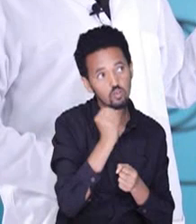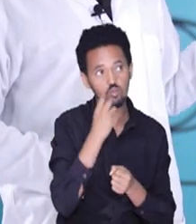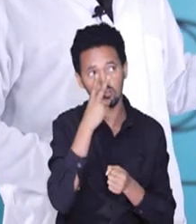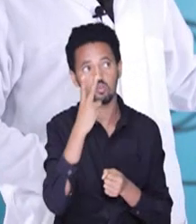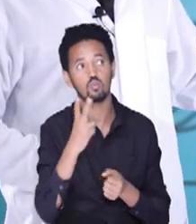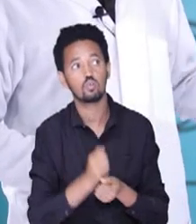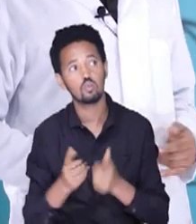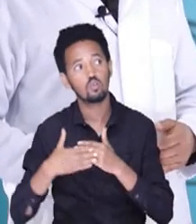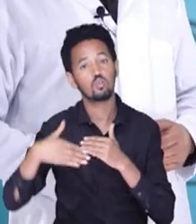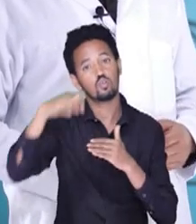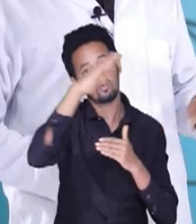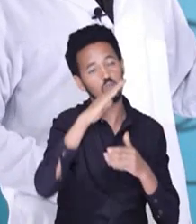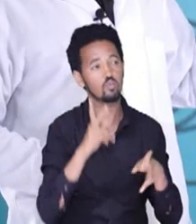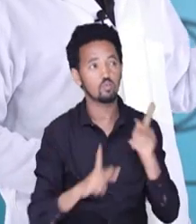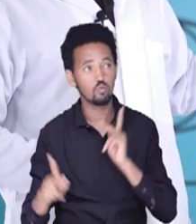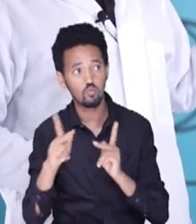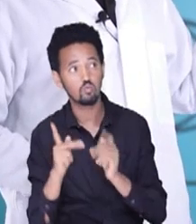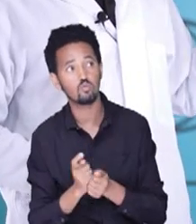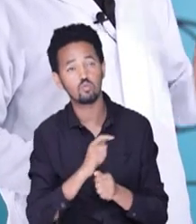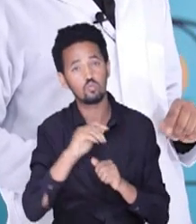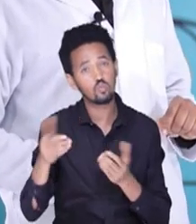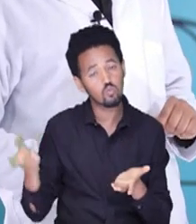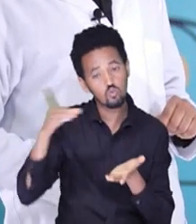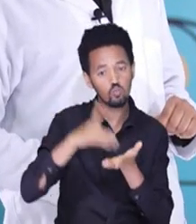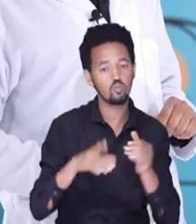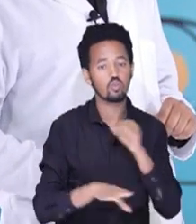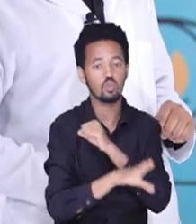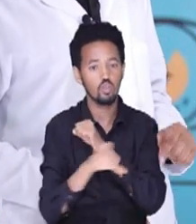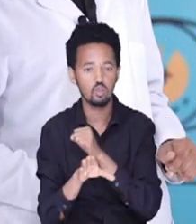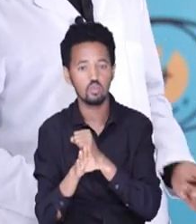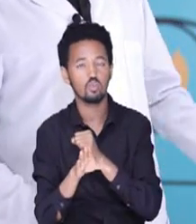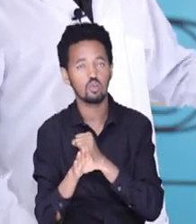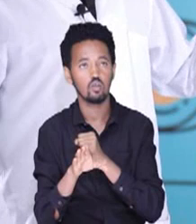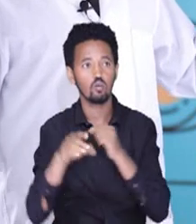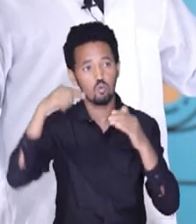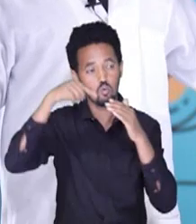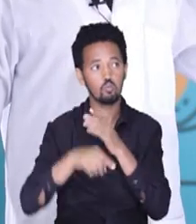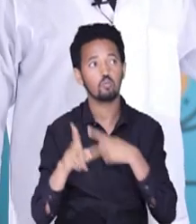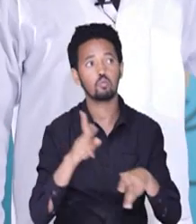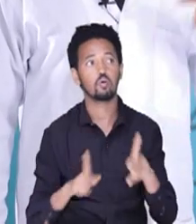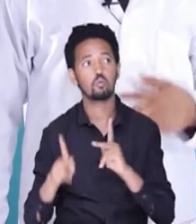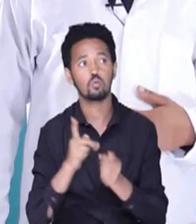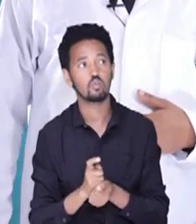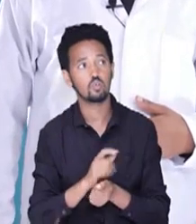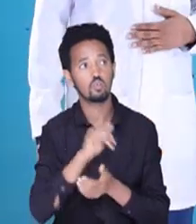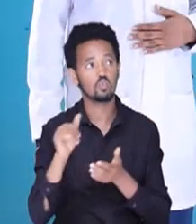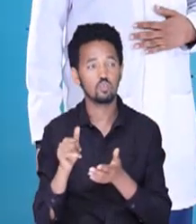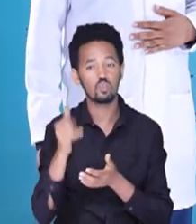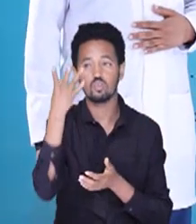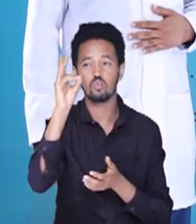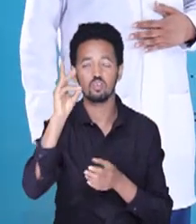the great mass of the population includes under the common people. Then in the